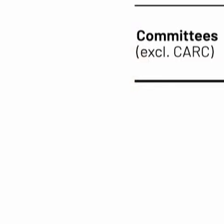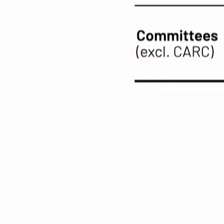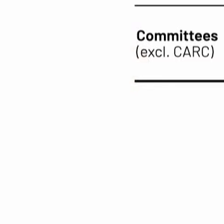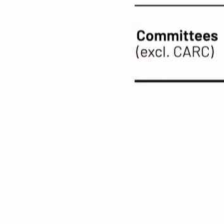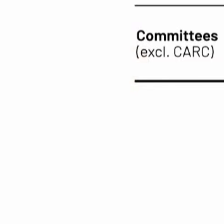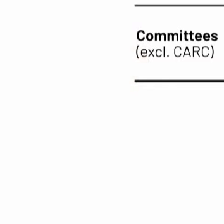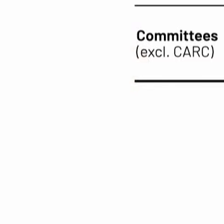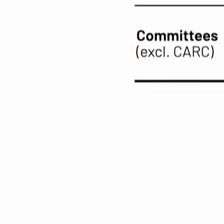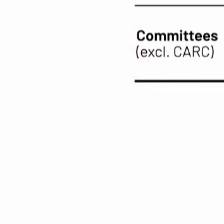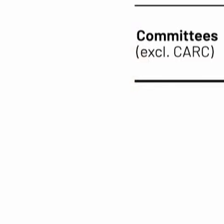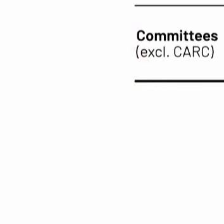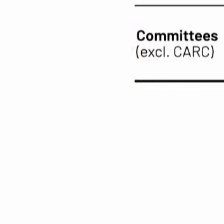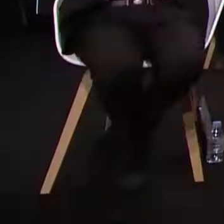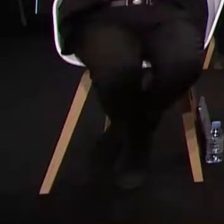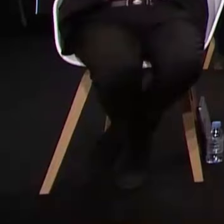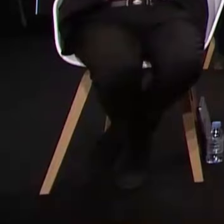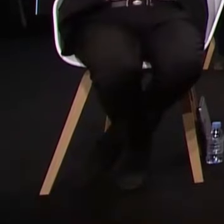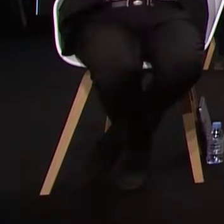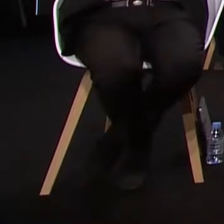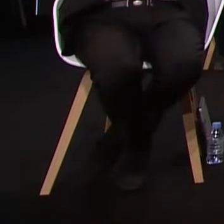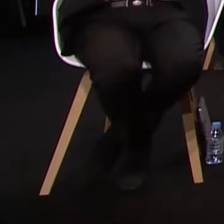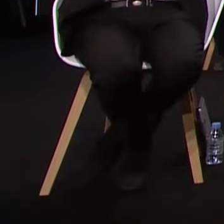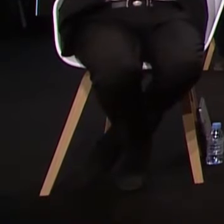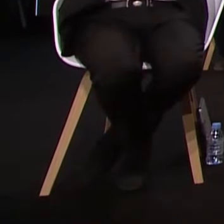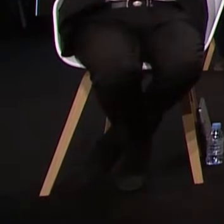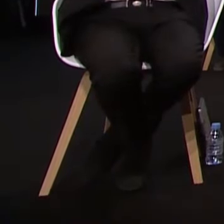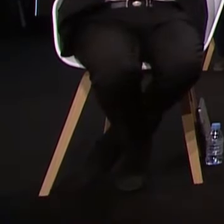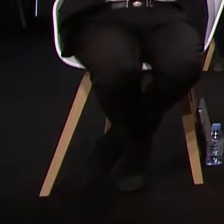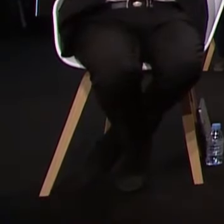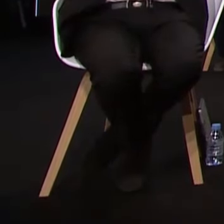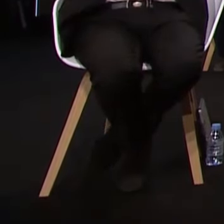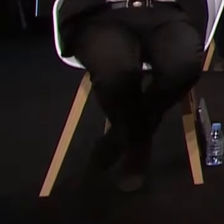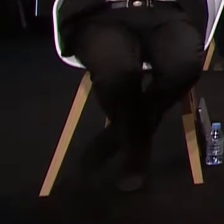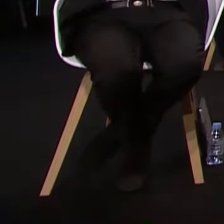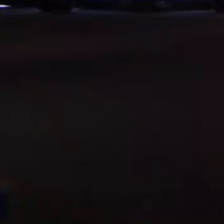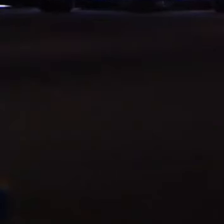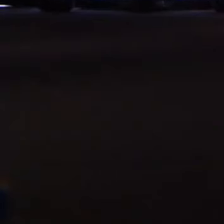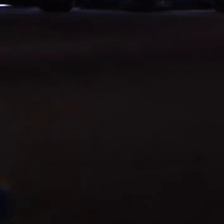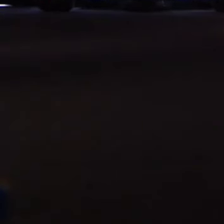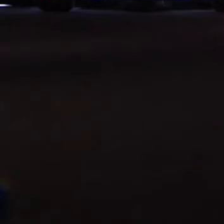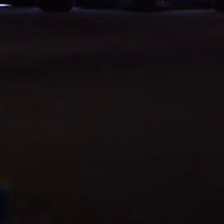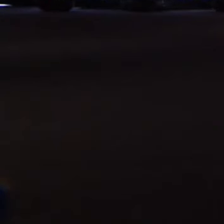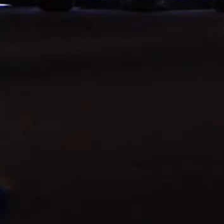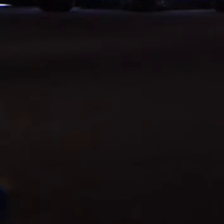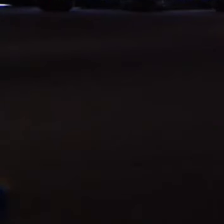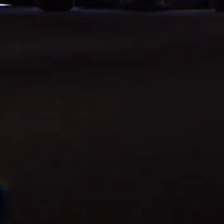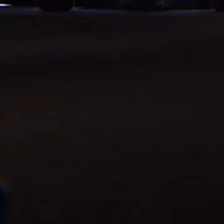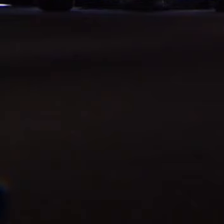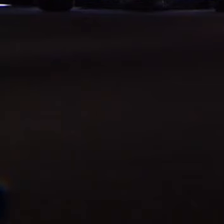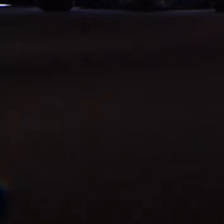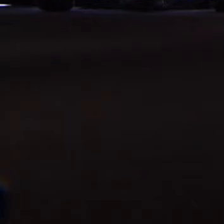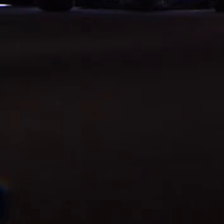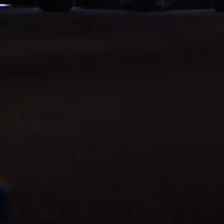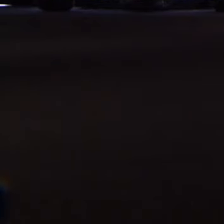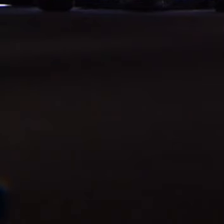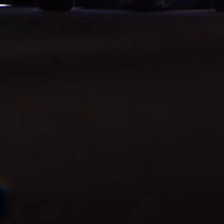2020 compensation policy. It consists of a maximum annual compensation amount for participation in the meetings of the board of directors